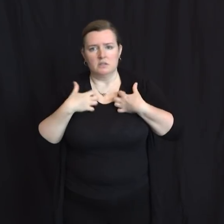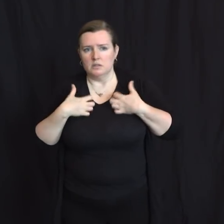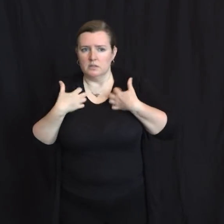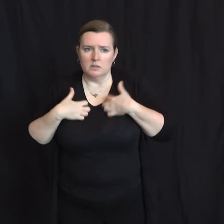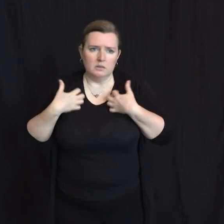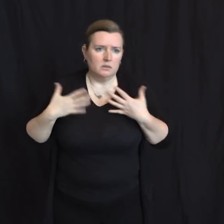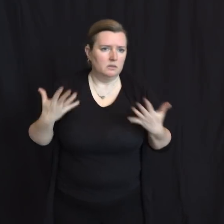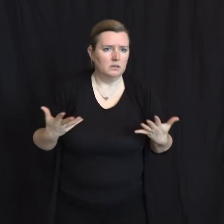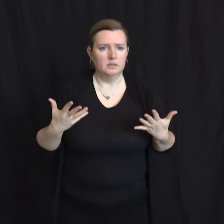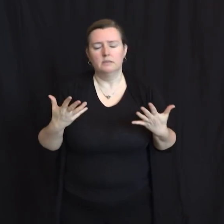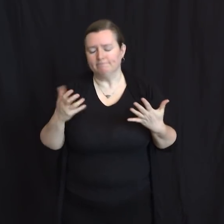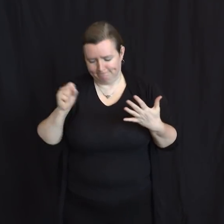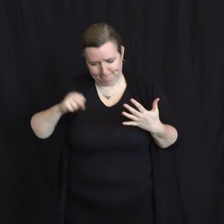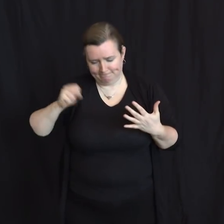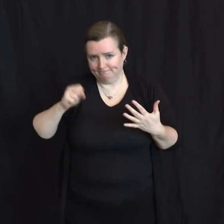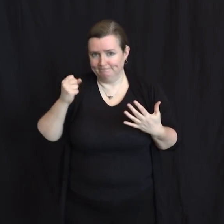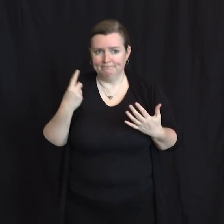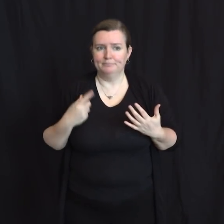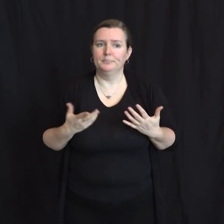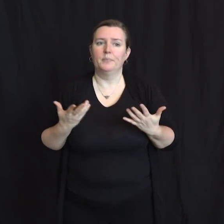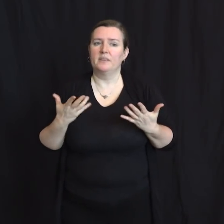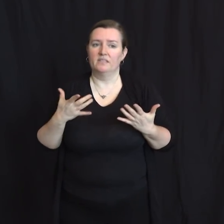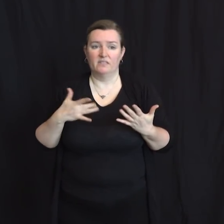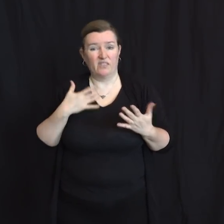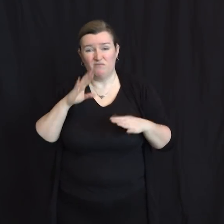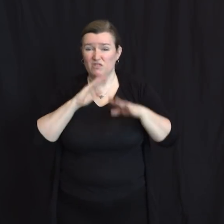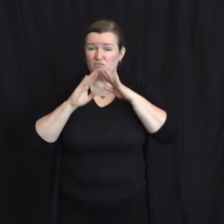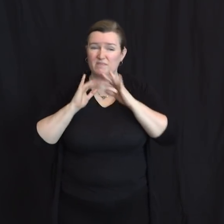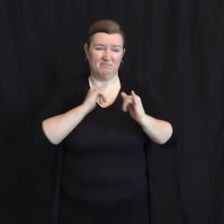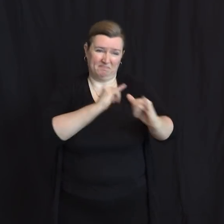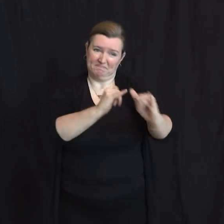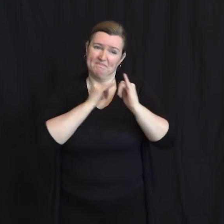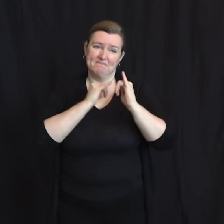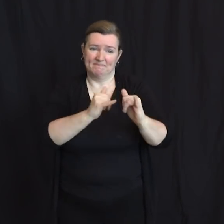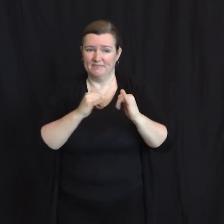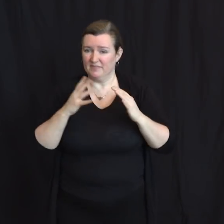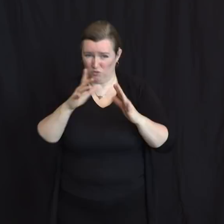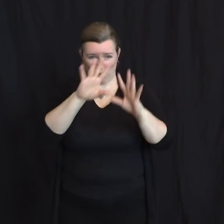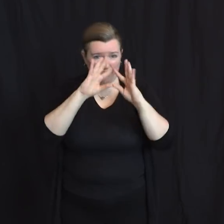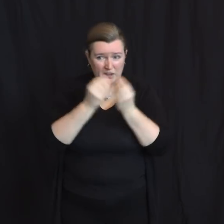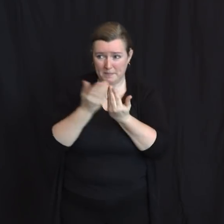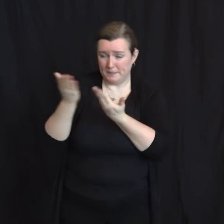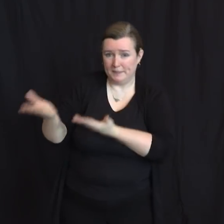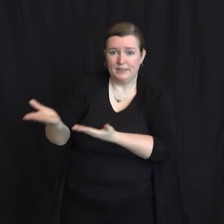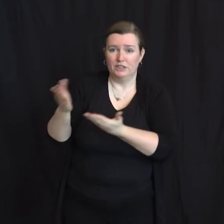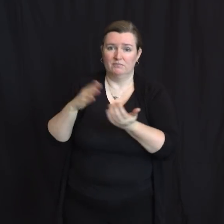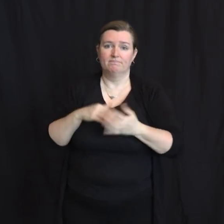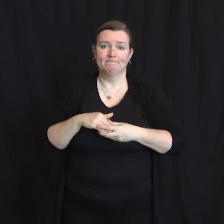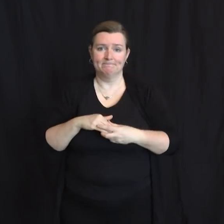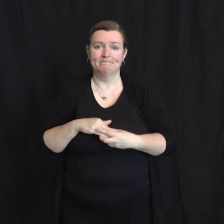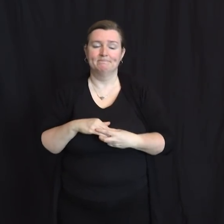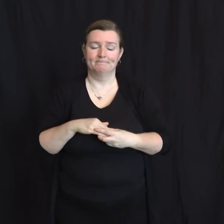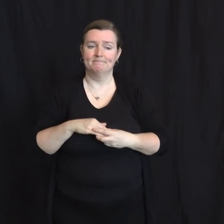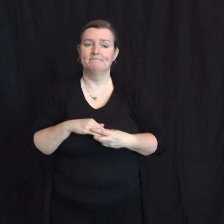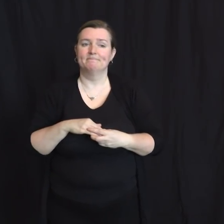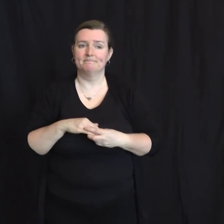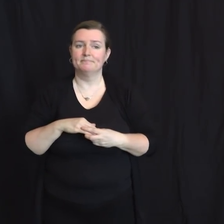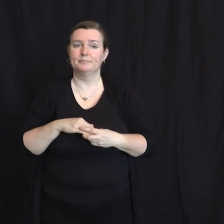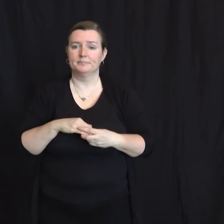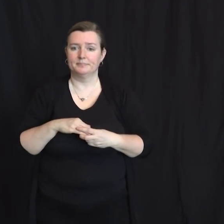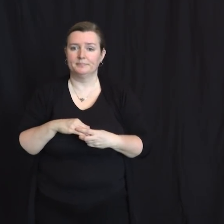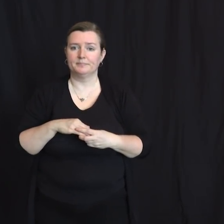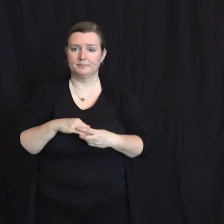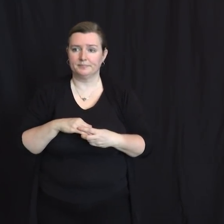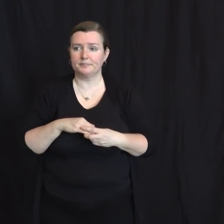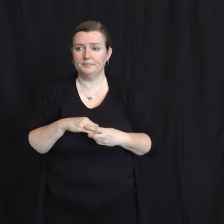about that, as I know many of you out there do as well with your loved ones. Too early to tell, Matt. I don't think there's going to be a whole lot